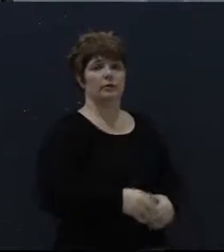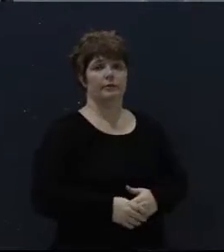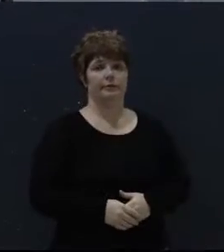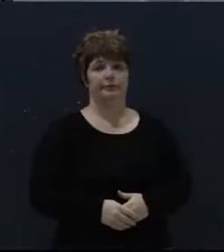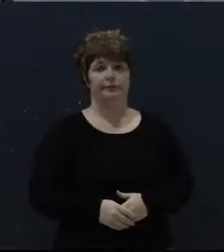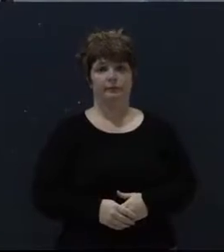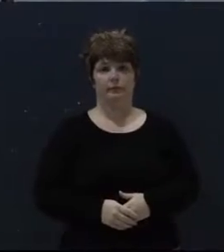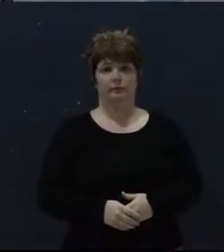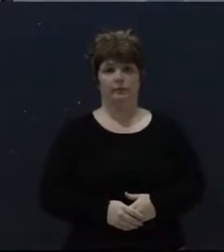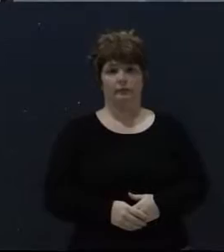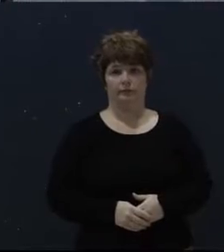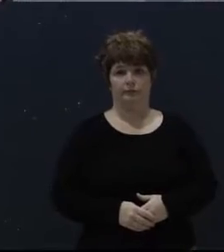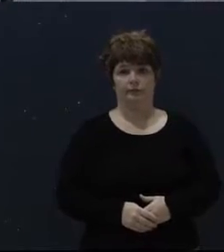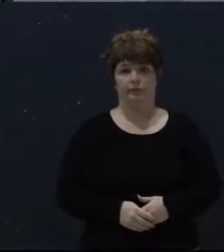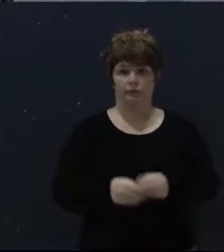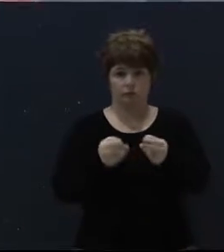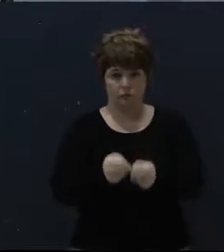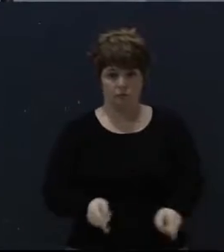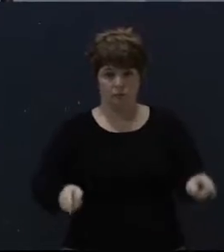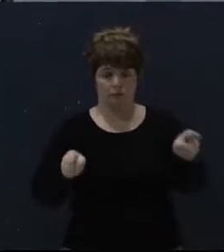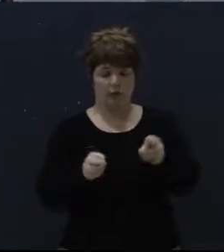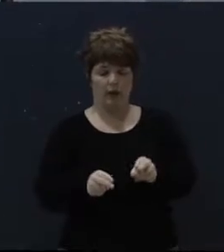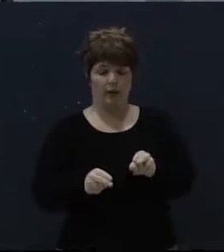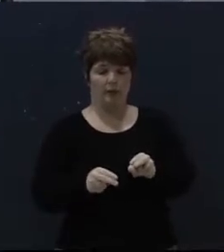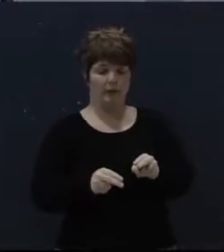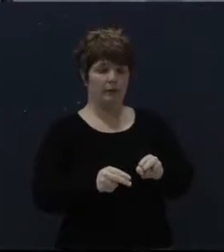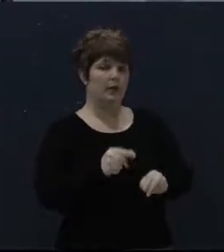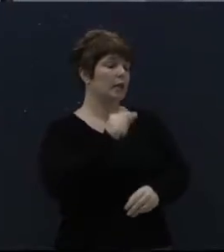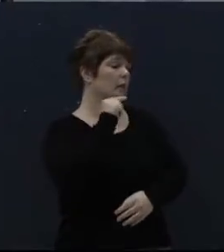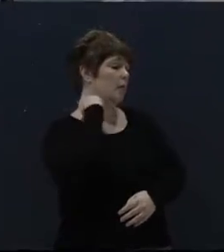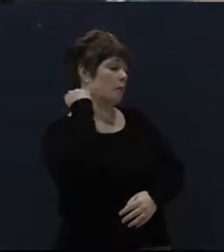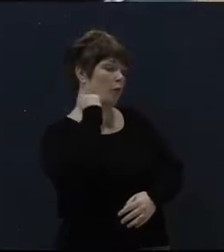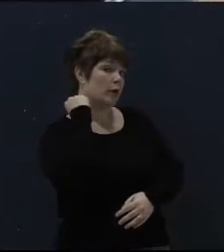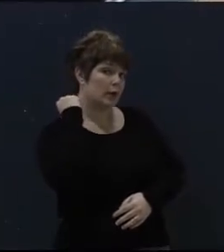Mirrors. Because what happened,